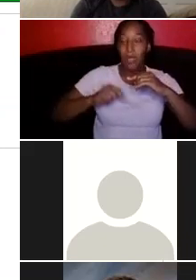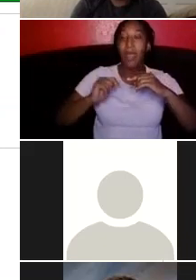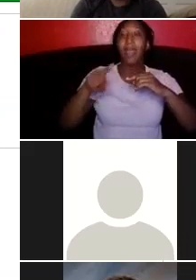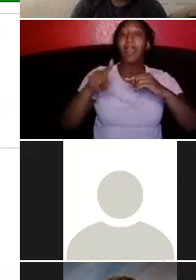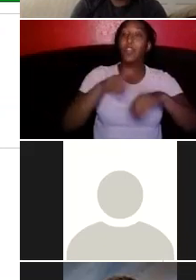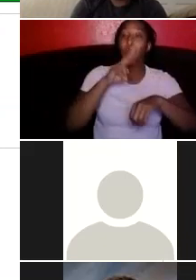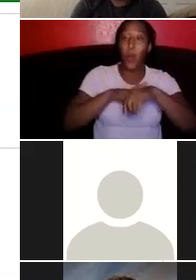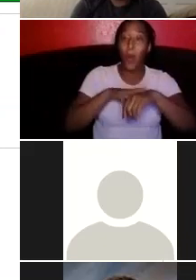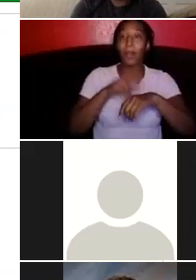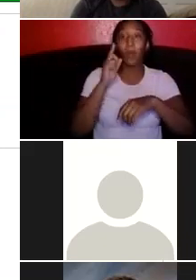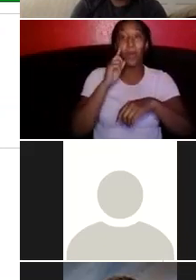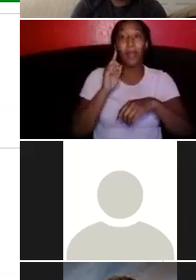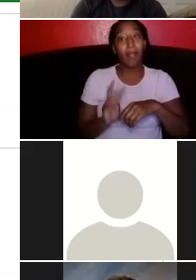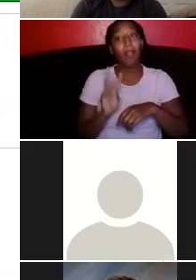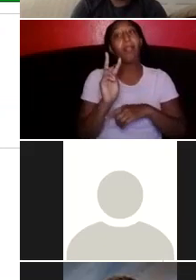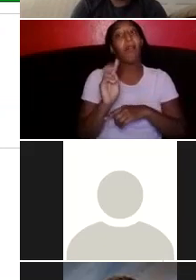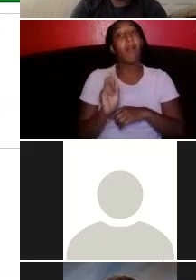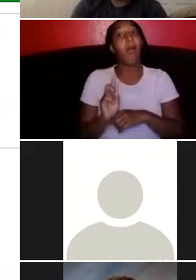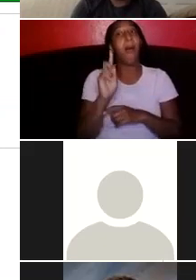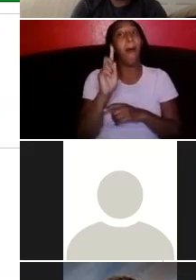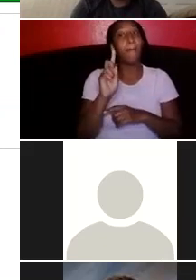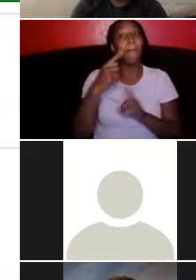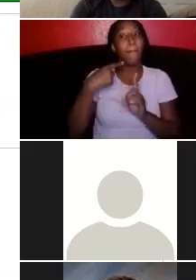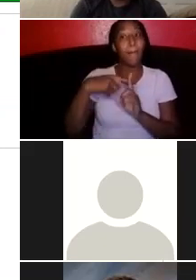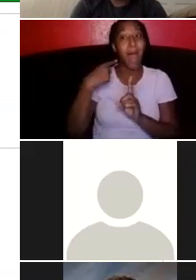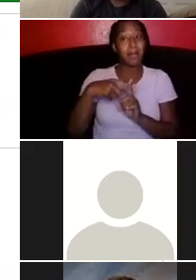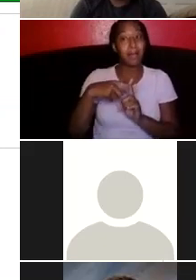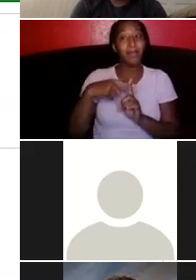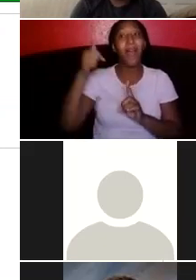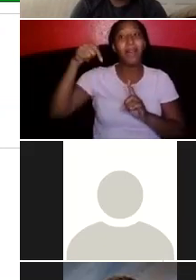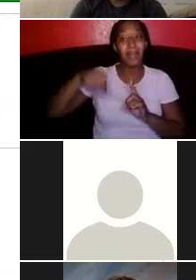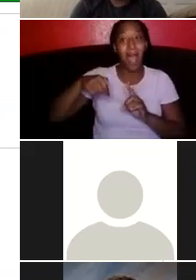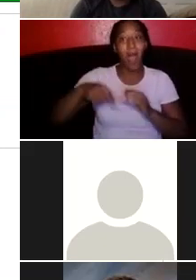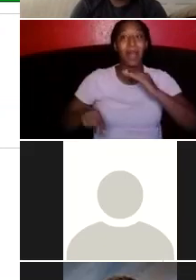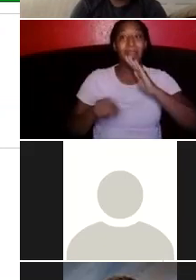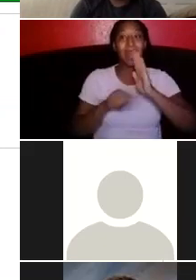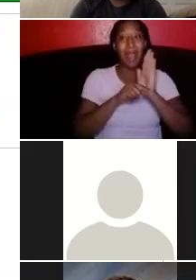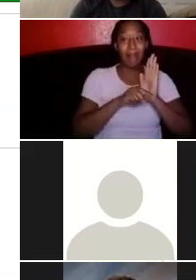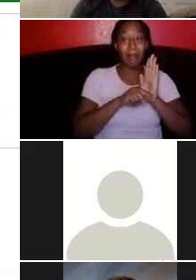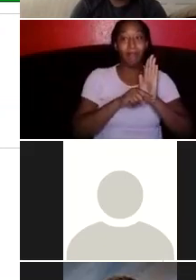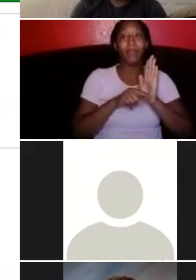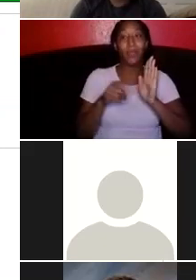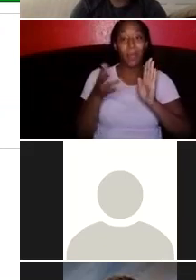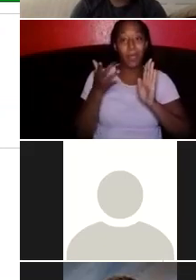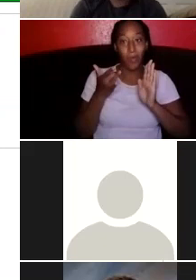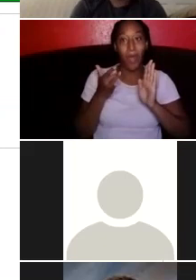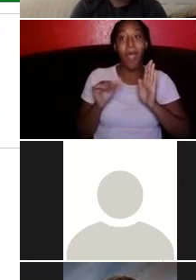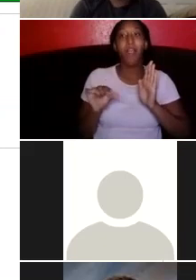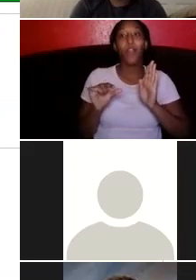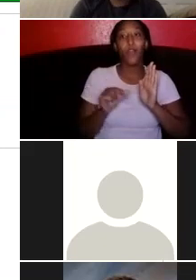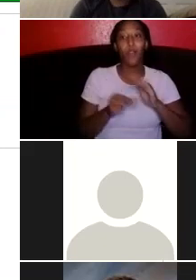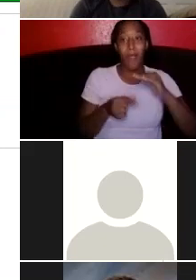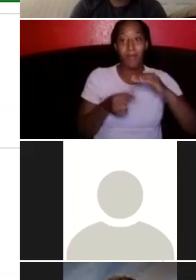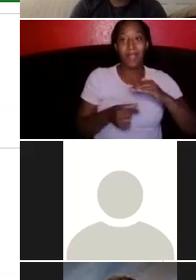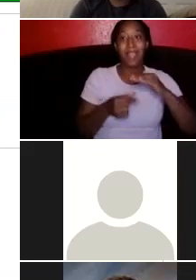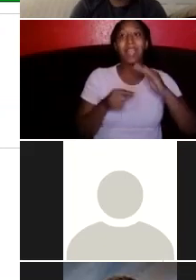Okay. And Monday was the first day that we really hinted at gravity being a